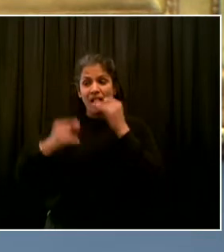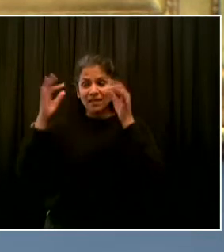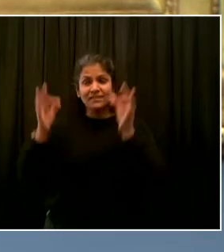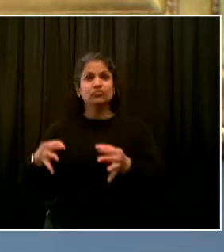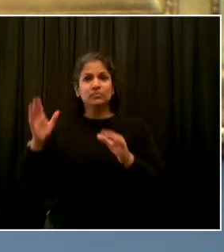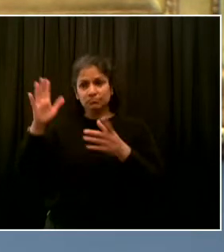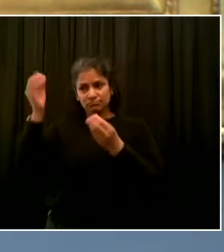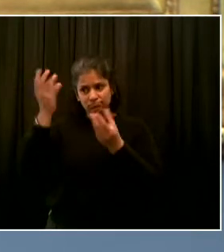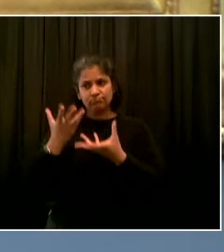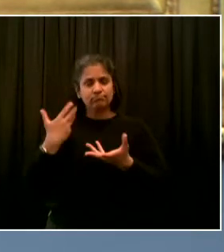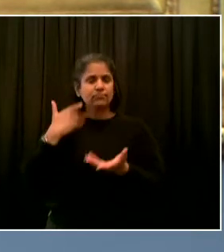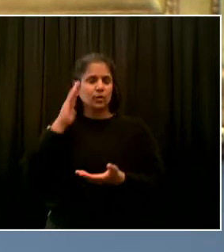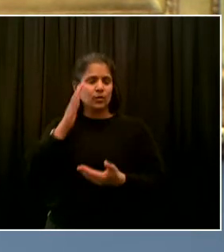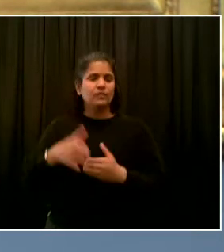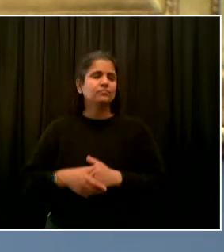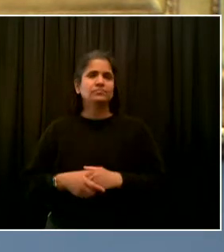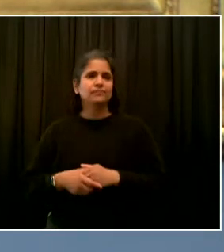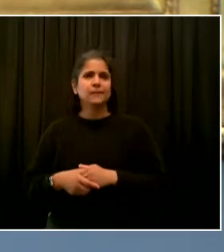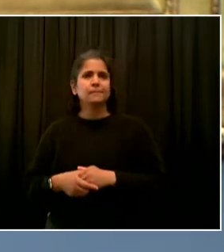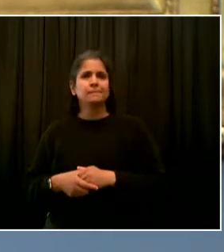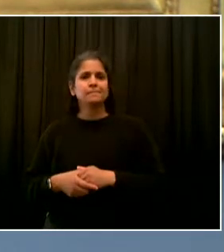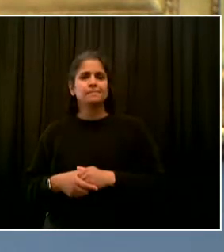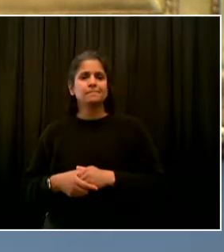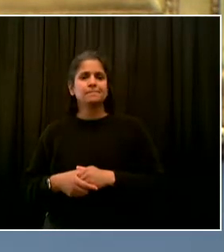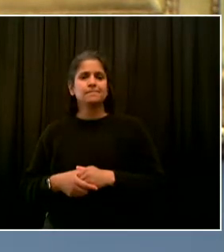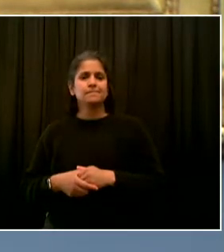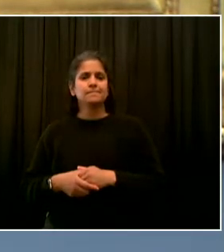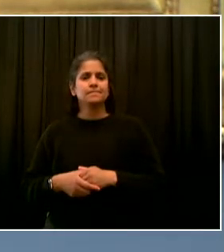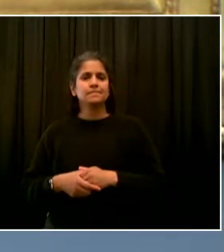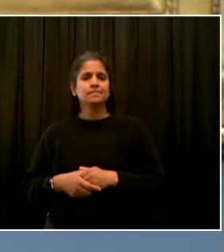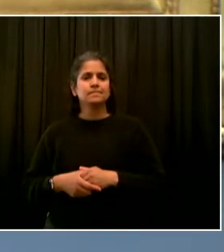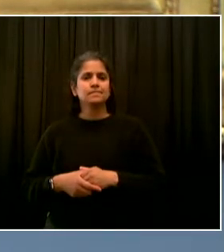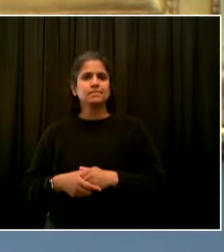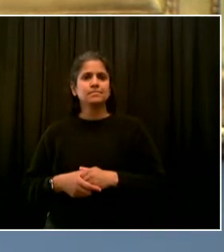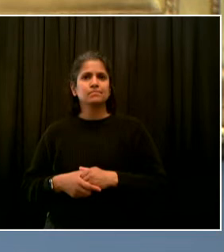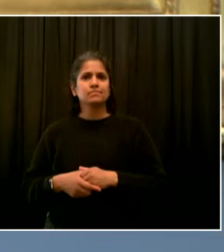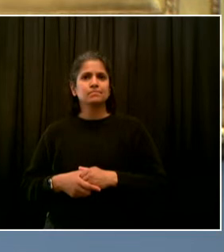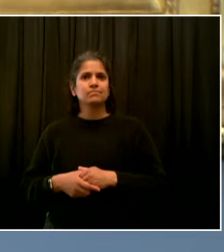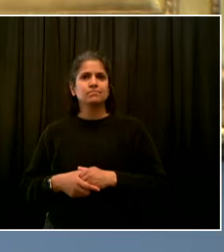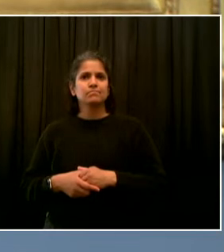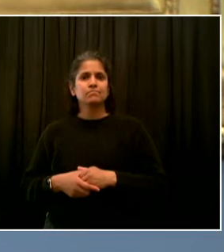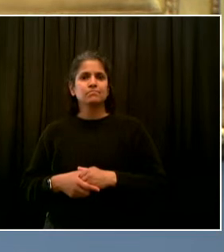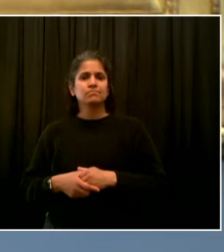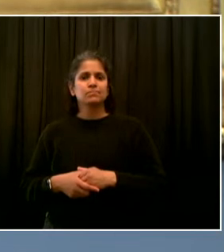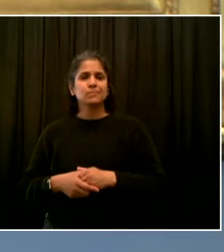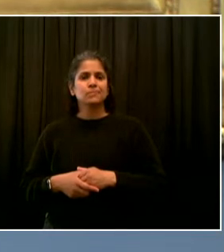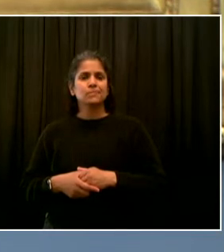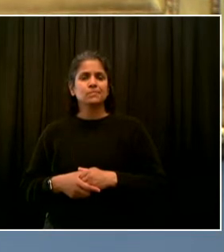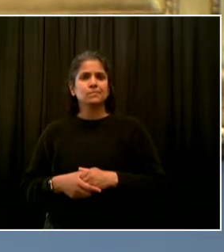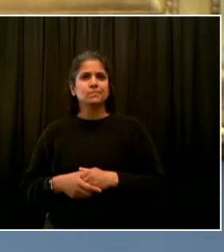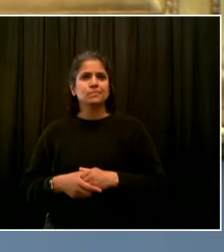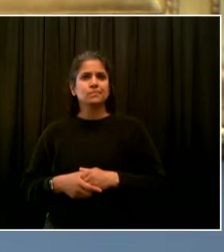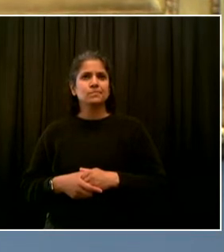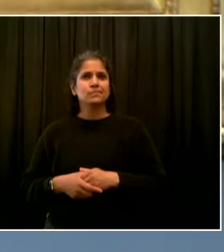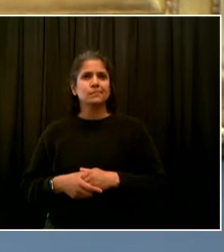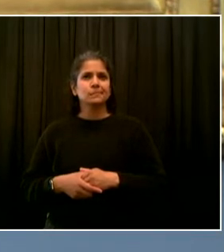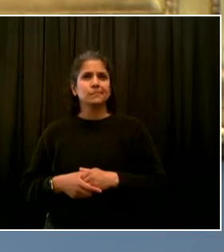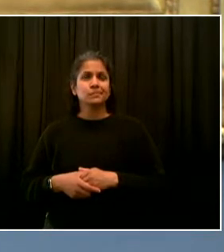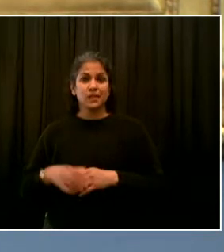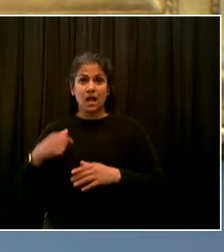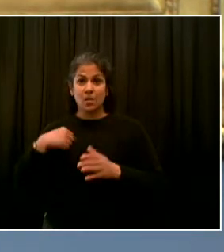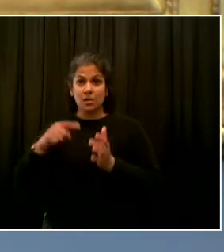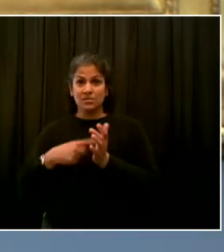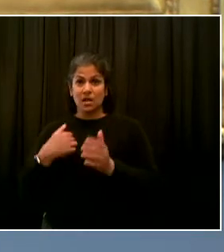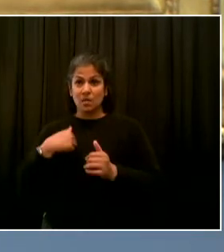they said, no way, Jose. Now they're going to do something. So doesn't that make you feel good? Well, actually, once I wake up and take my smoothie